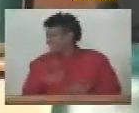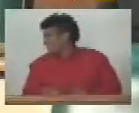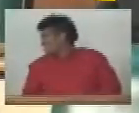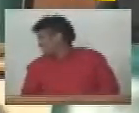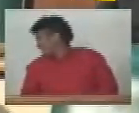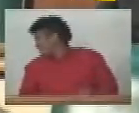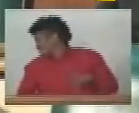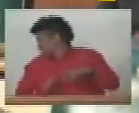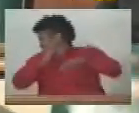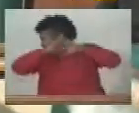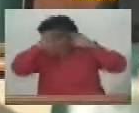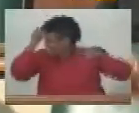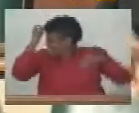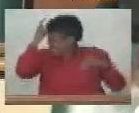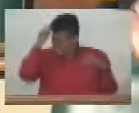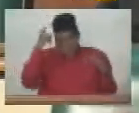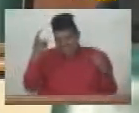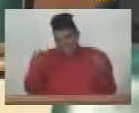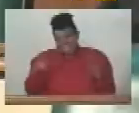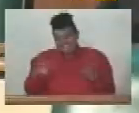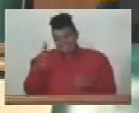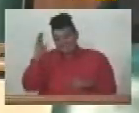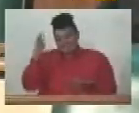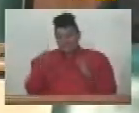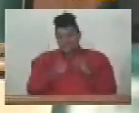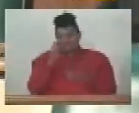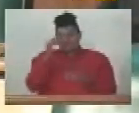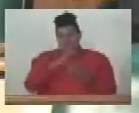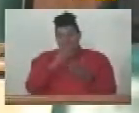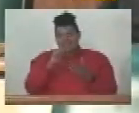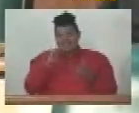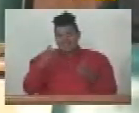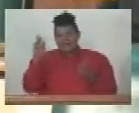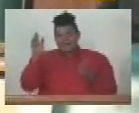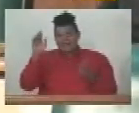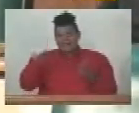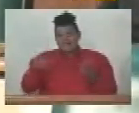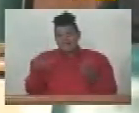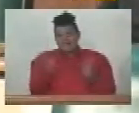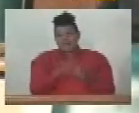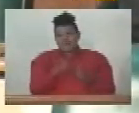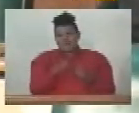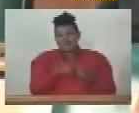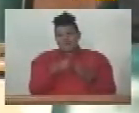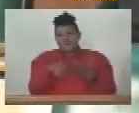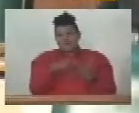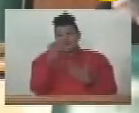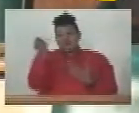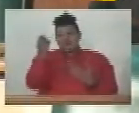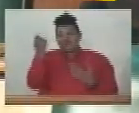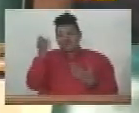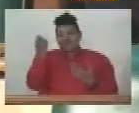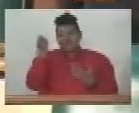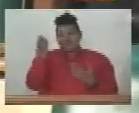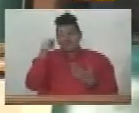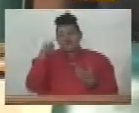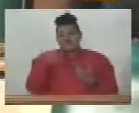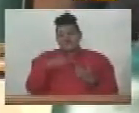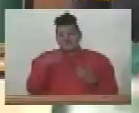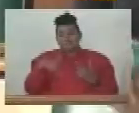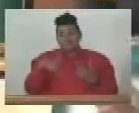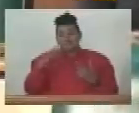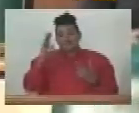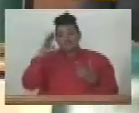Speaker. Empty barrels make the most noise. I ask that the House be adjourned until next week, Tuesday, when the House